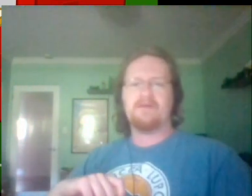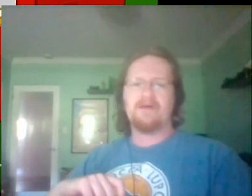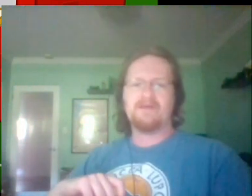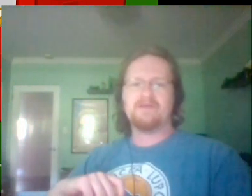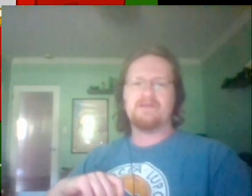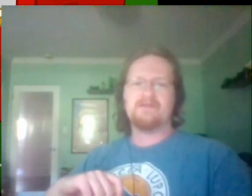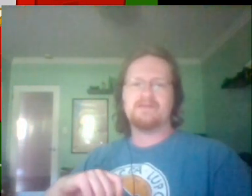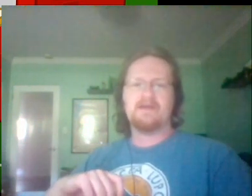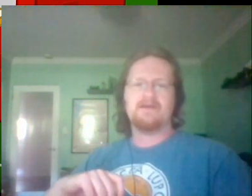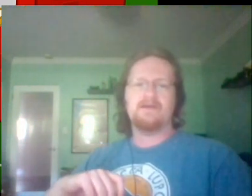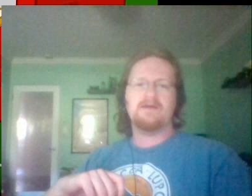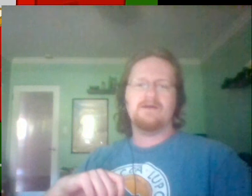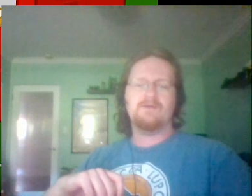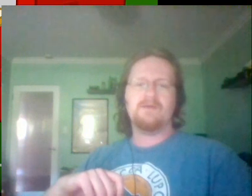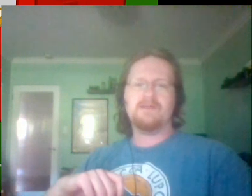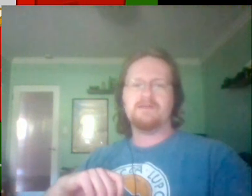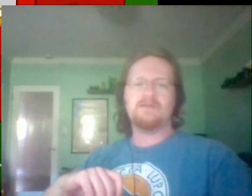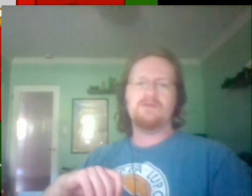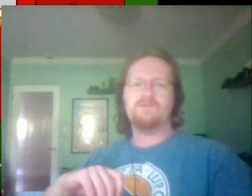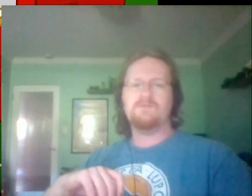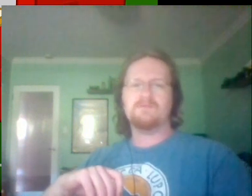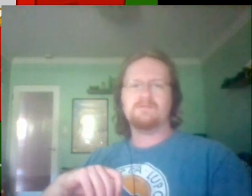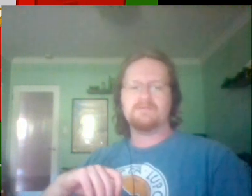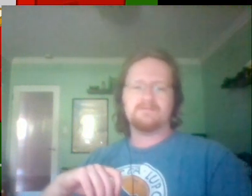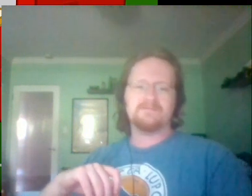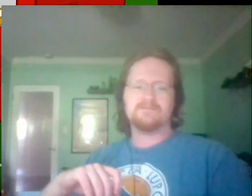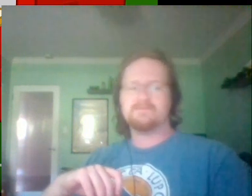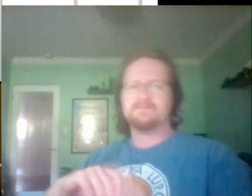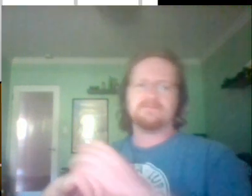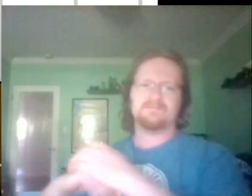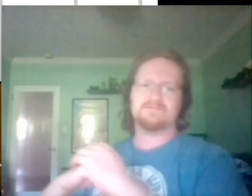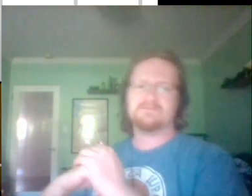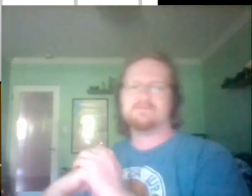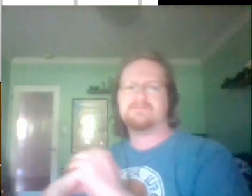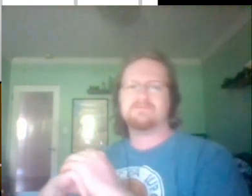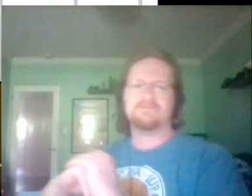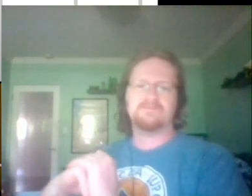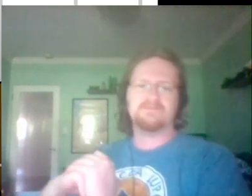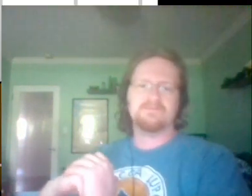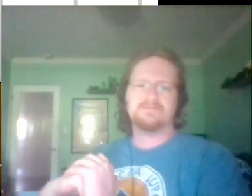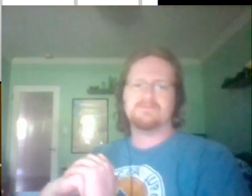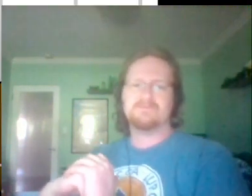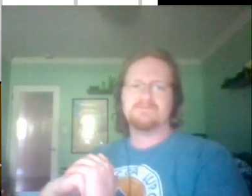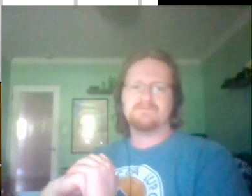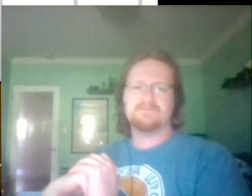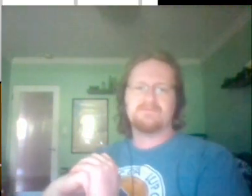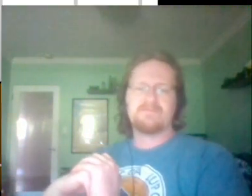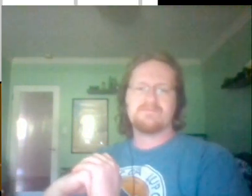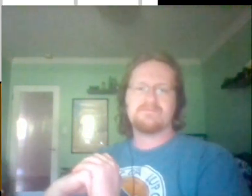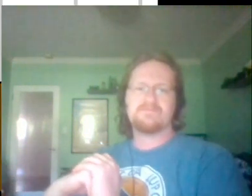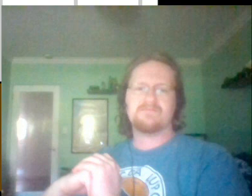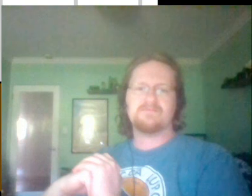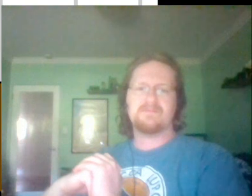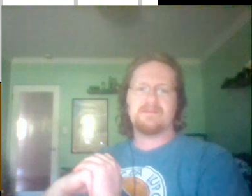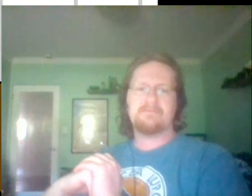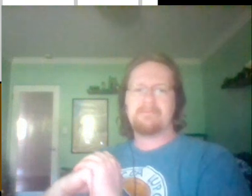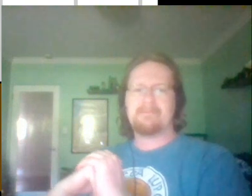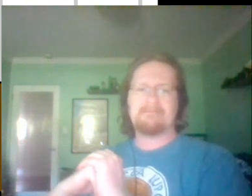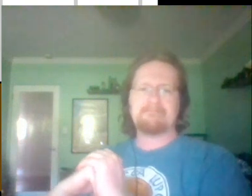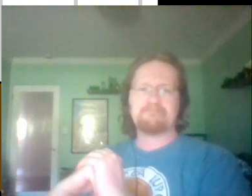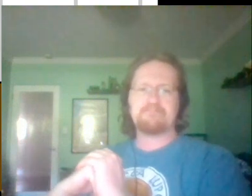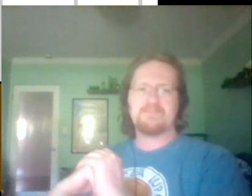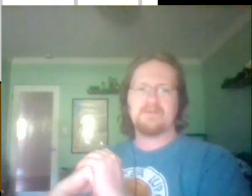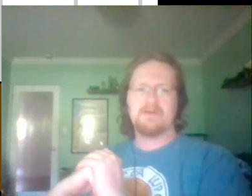Well, I guess there they'd say, wait in queue. Thank you, the cheat. I guess those roads